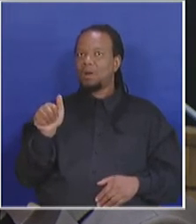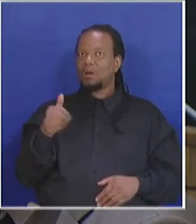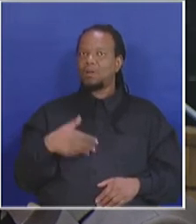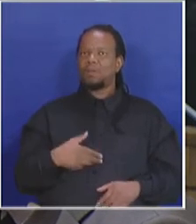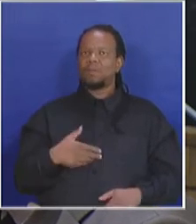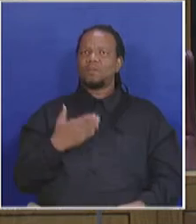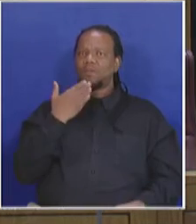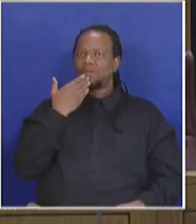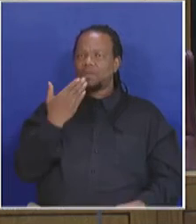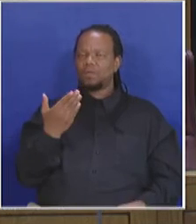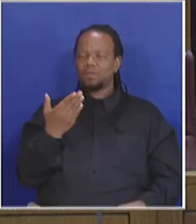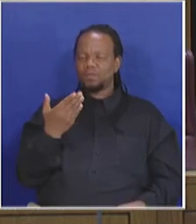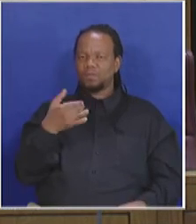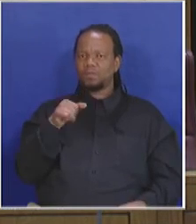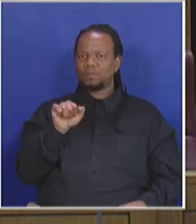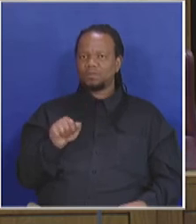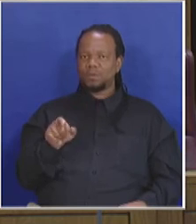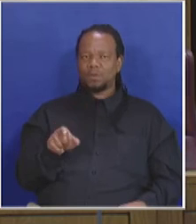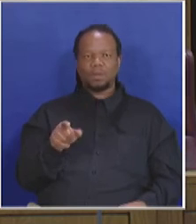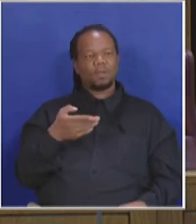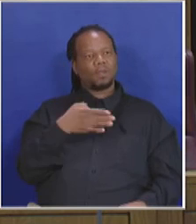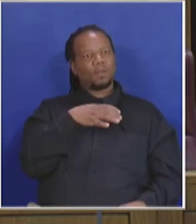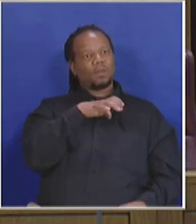Thank you, sir. Honorable Essek.